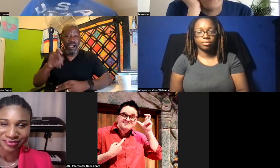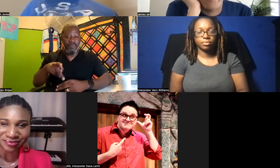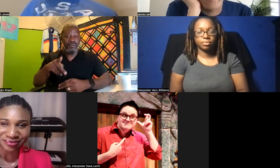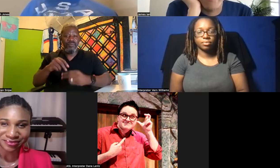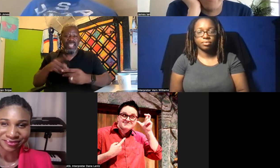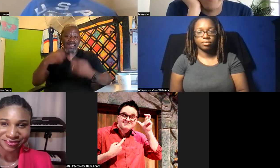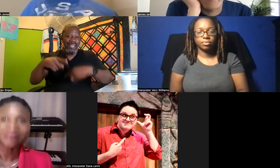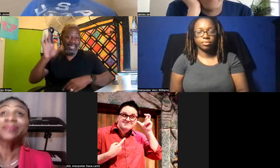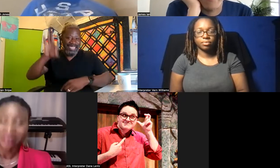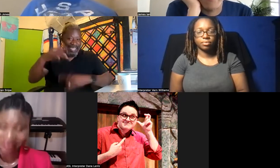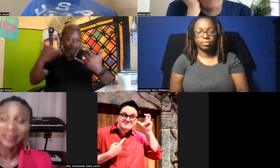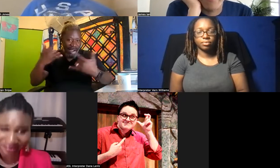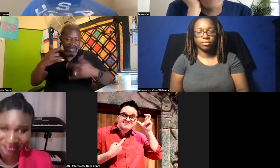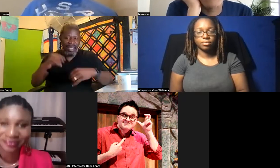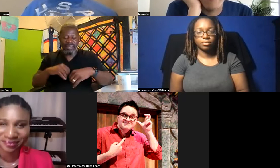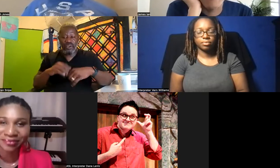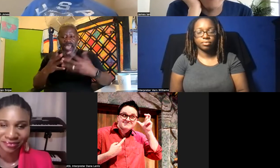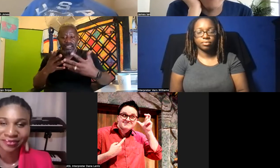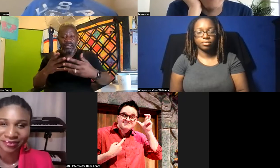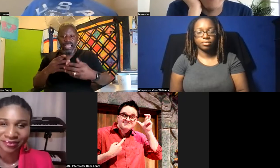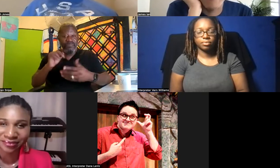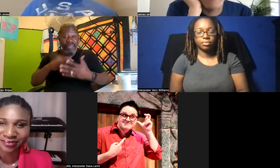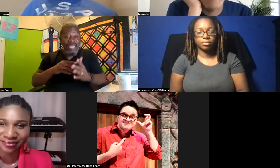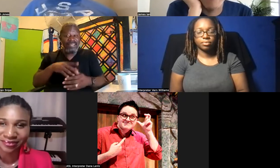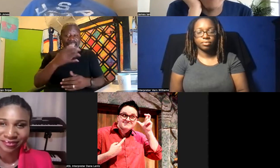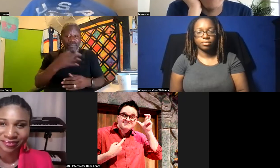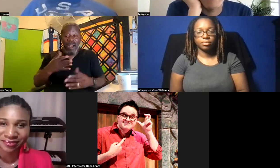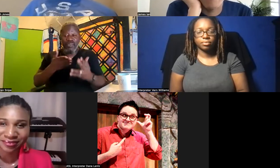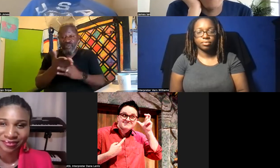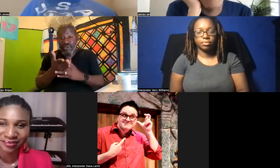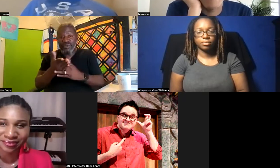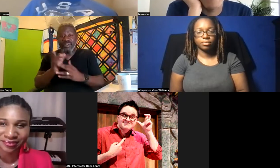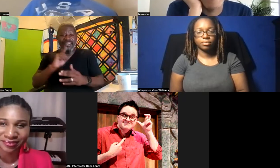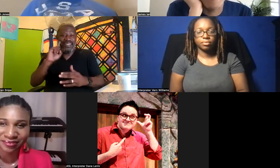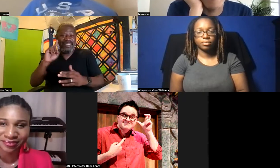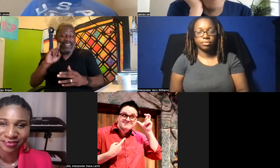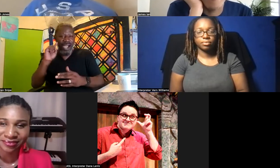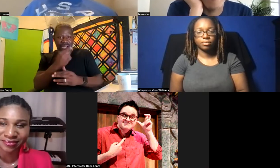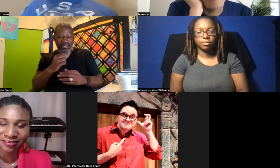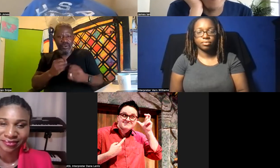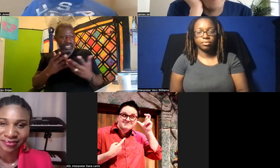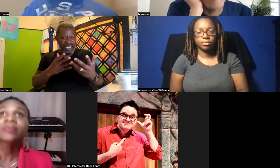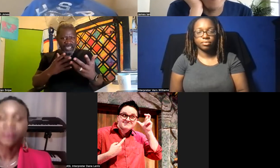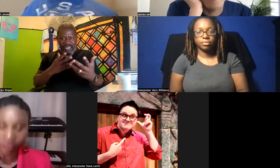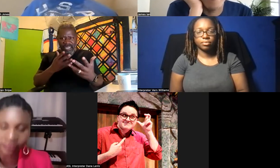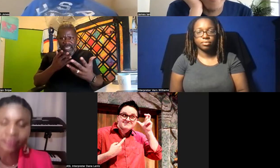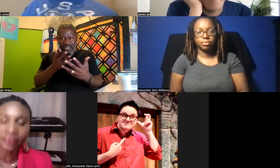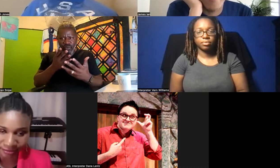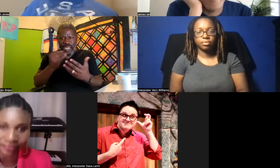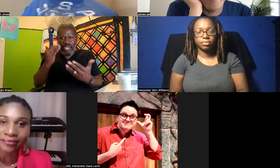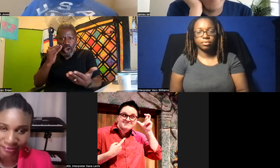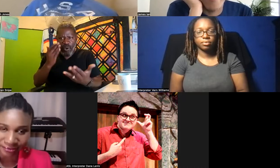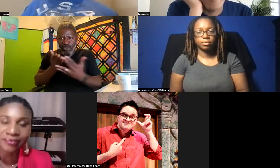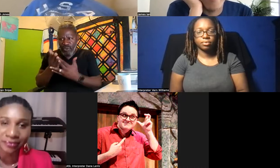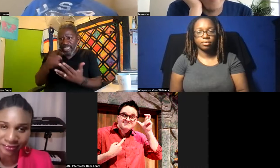hip hop, and the sign is hip hop, and so it means hip hop through deaf eyes. So it's this,